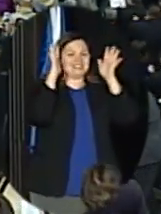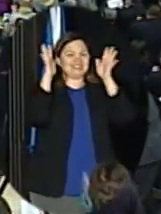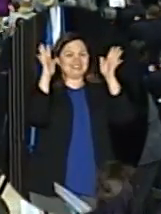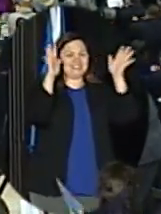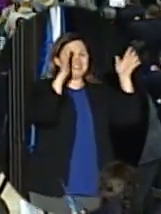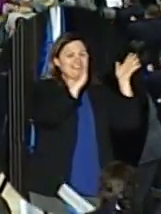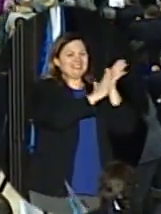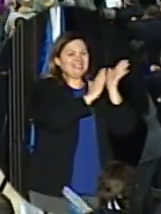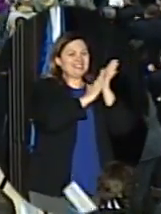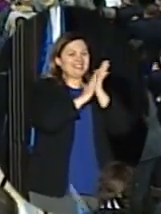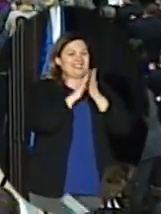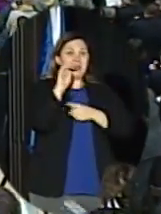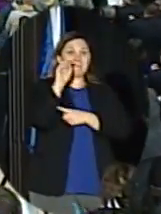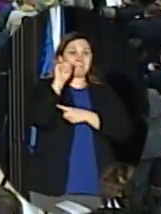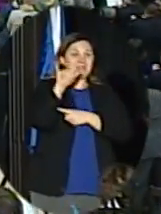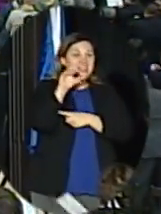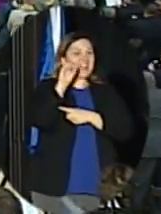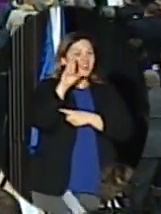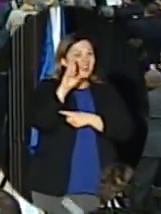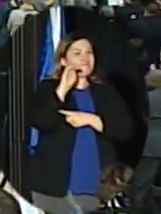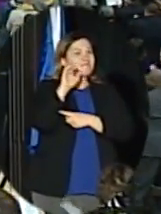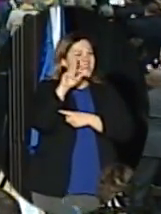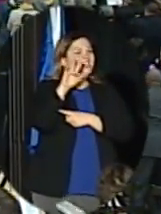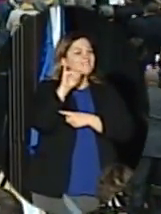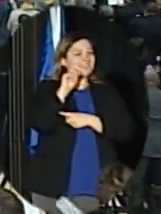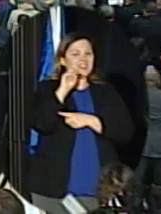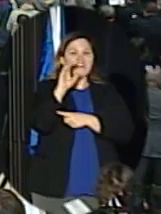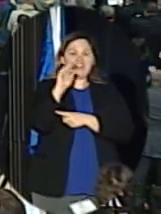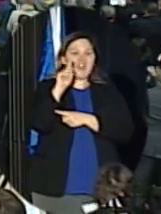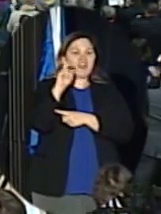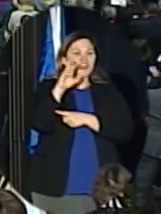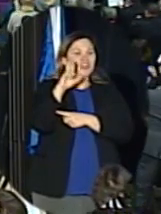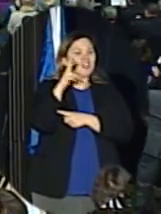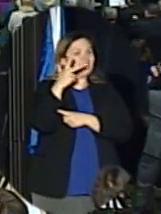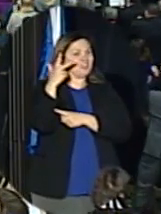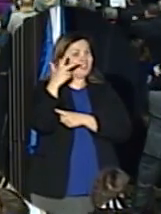Mayor Melvin Carter, the 46th